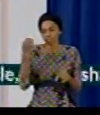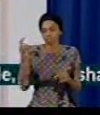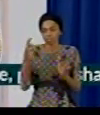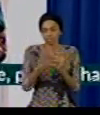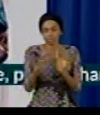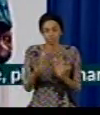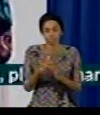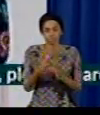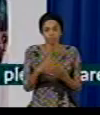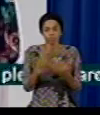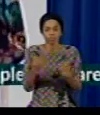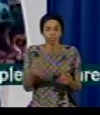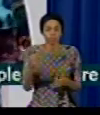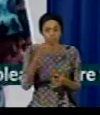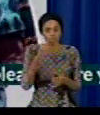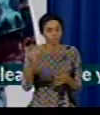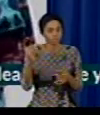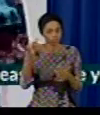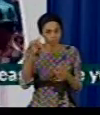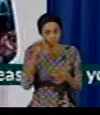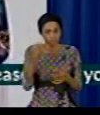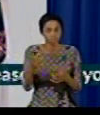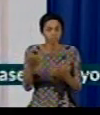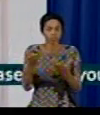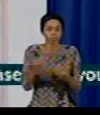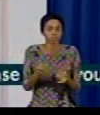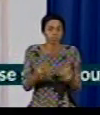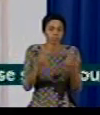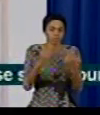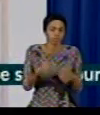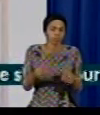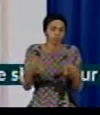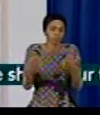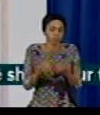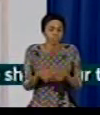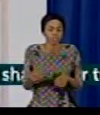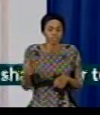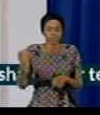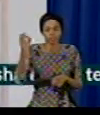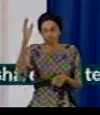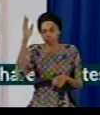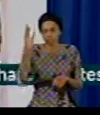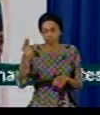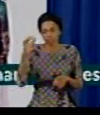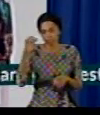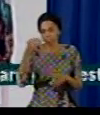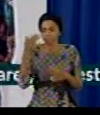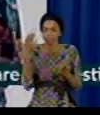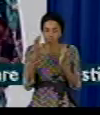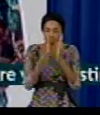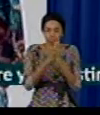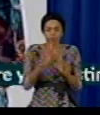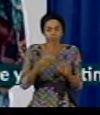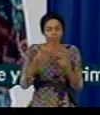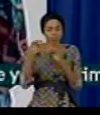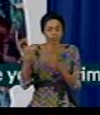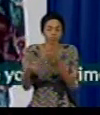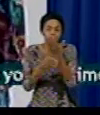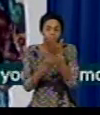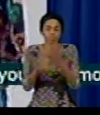not come. Today, as the man of God was praying, I laid my hand on my chest and my